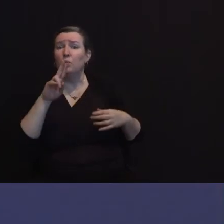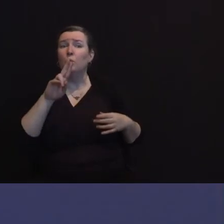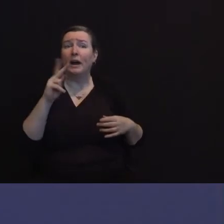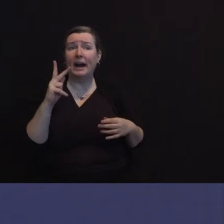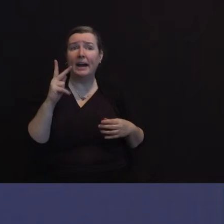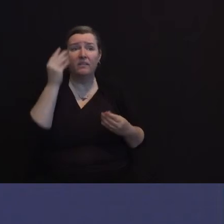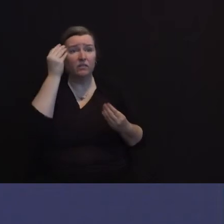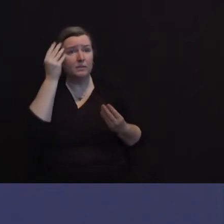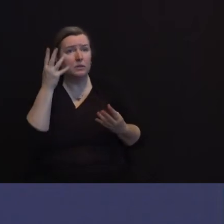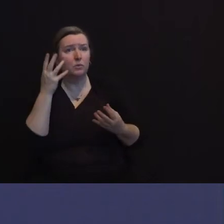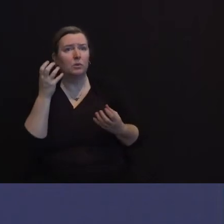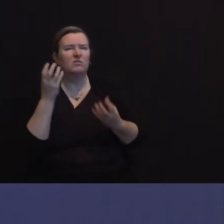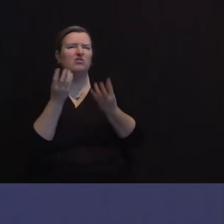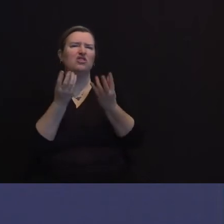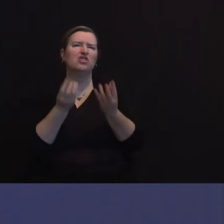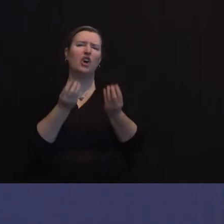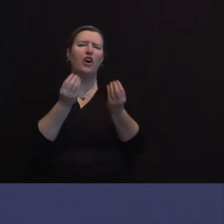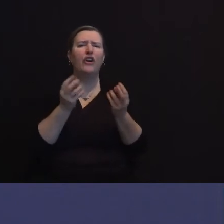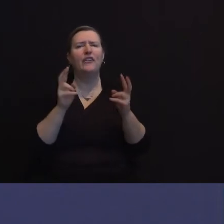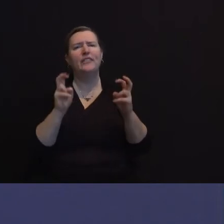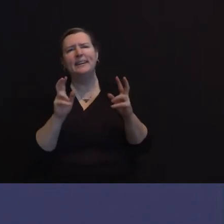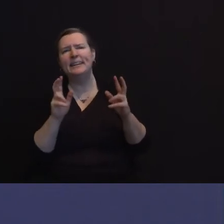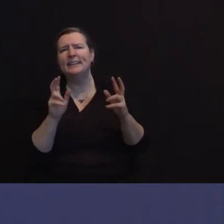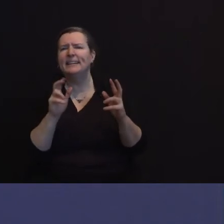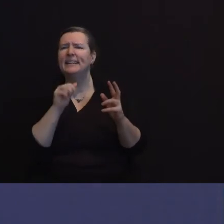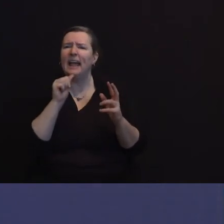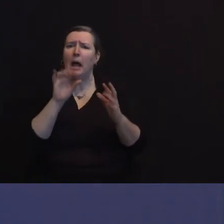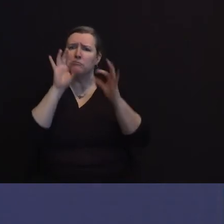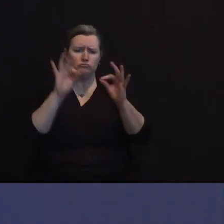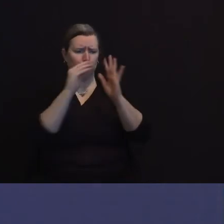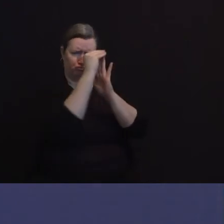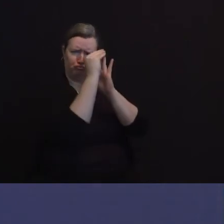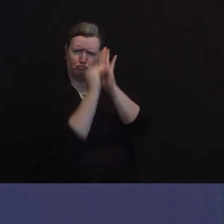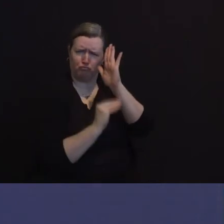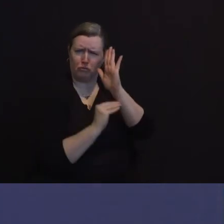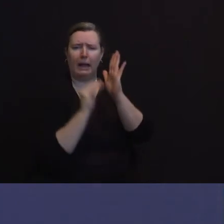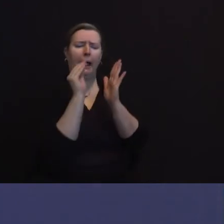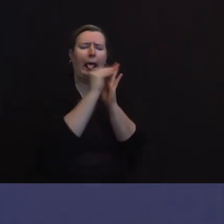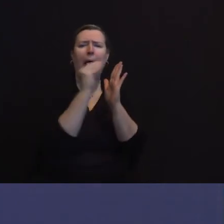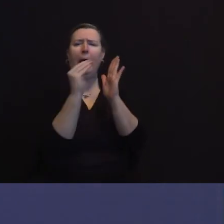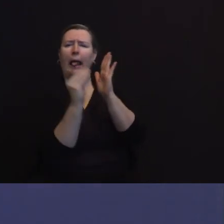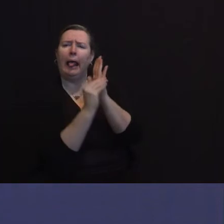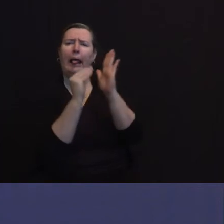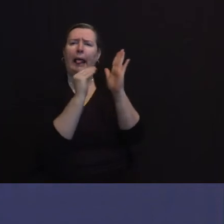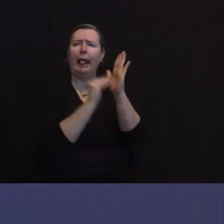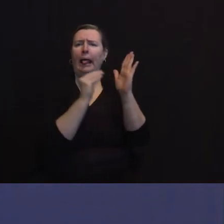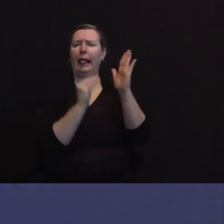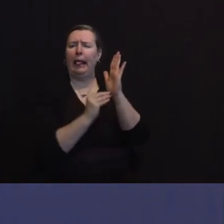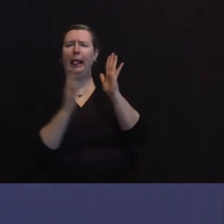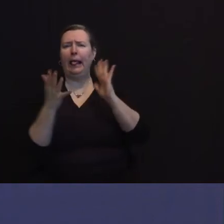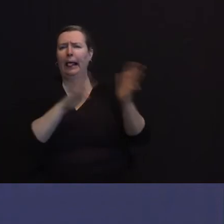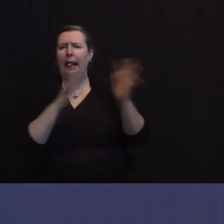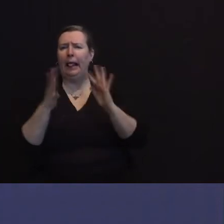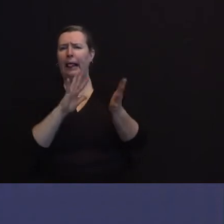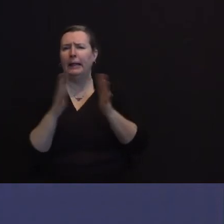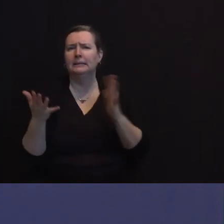soft. So Equivalent way of saying it. Yeah, which is why- easier to understand. which is why they probably wanted to be left